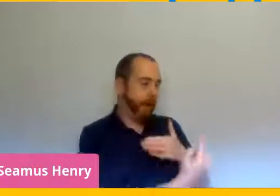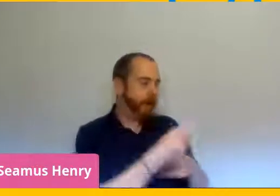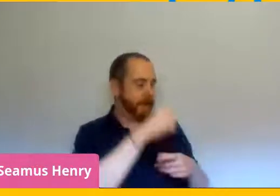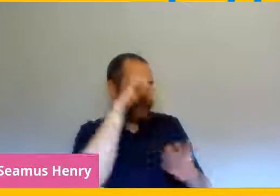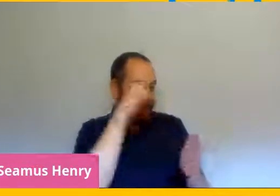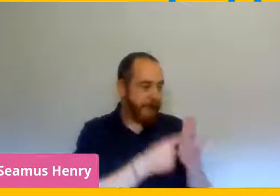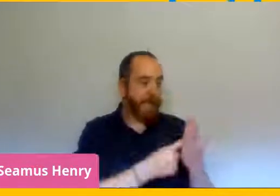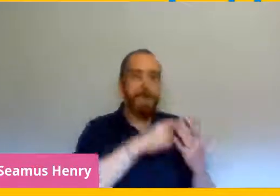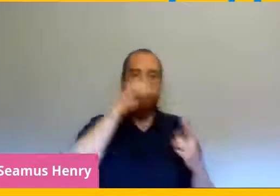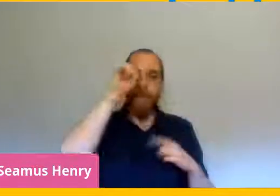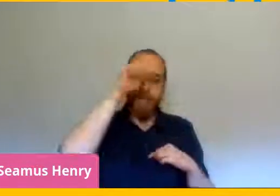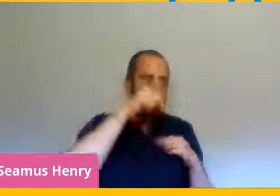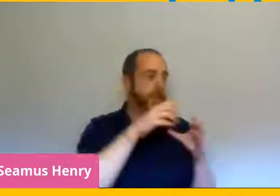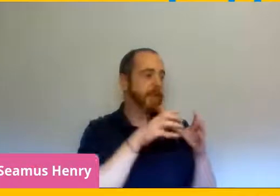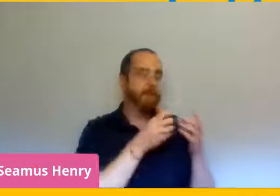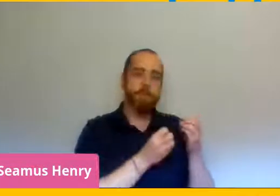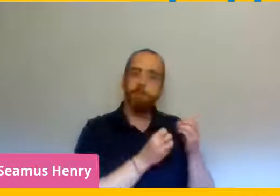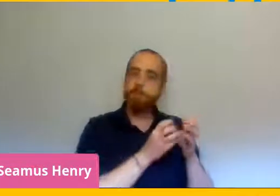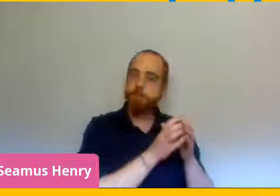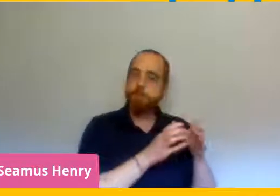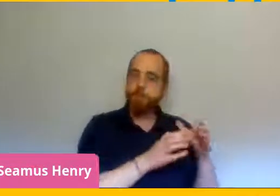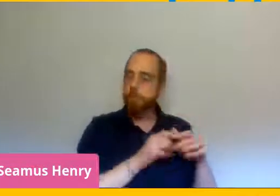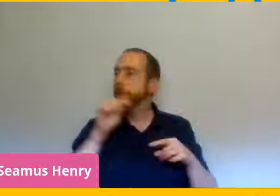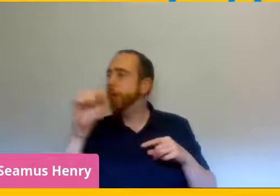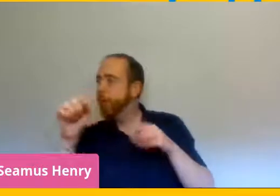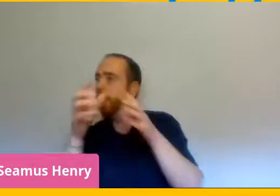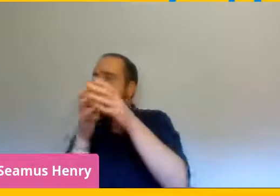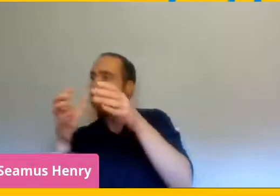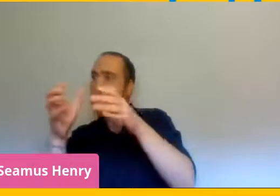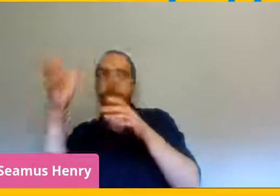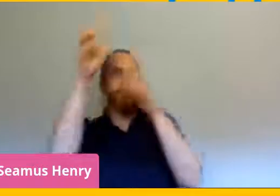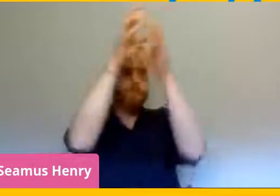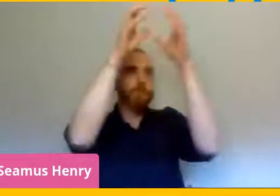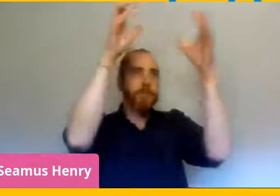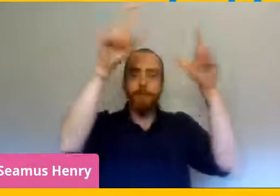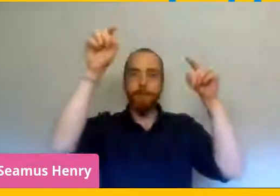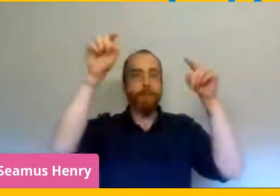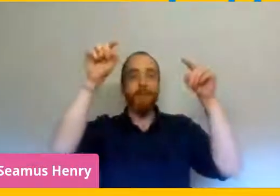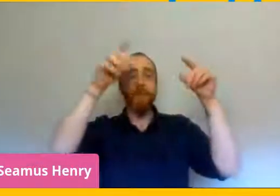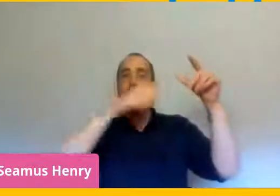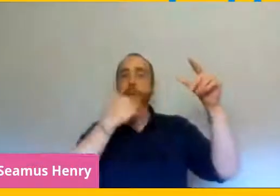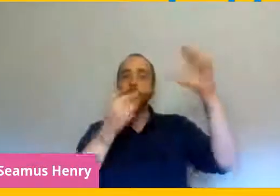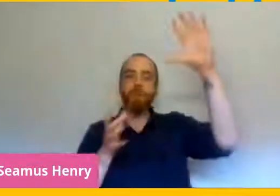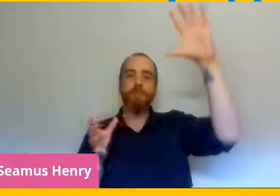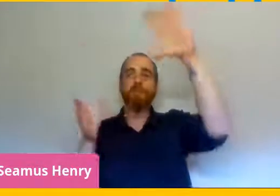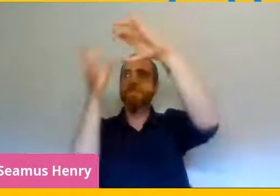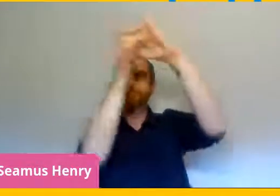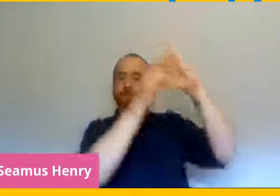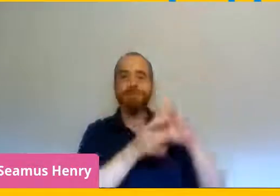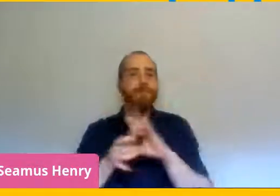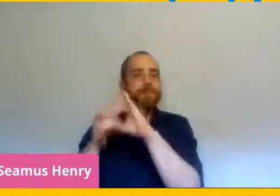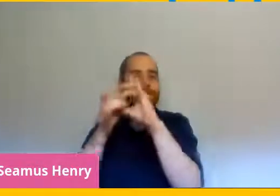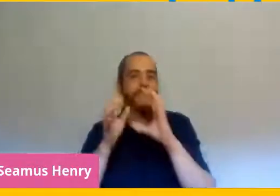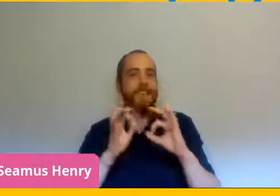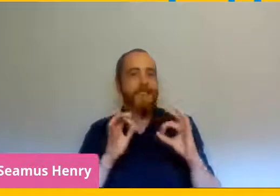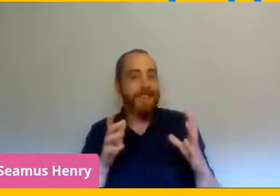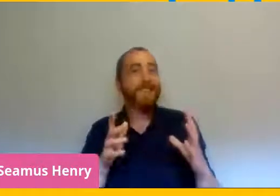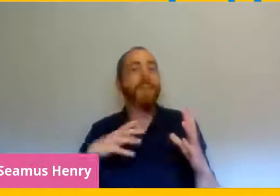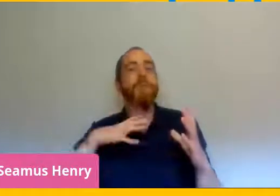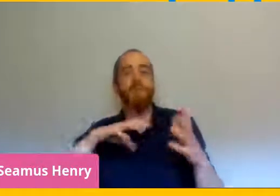solidarity across the sector and across the movement and reaching out to other organisations. I mentioned trades councils earlier and local